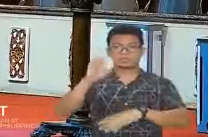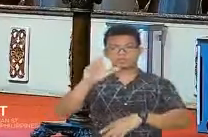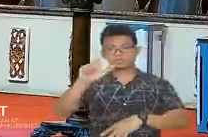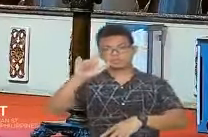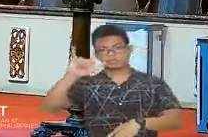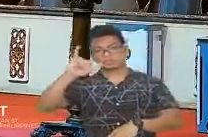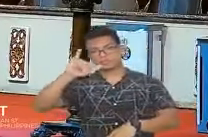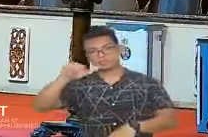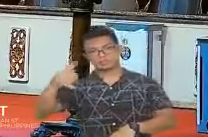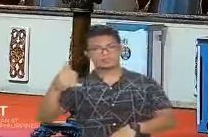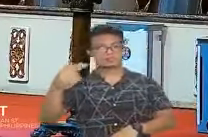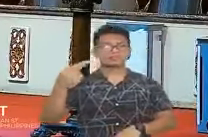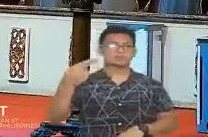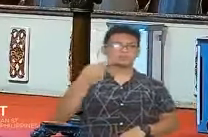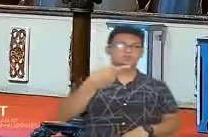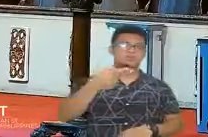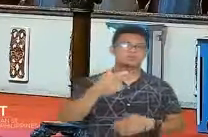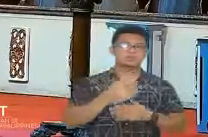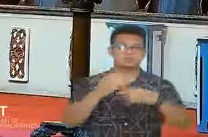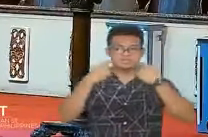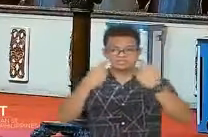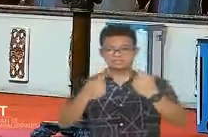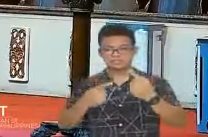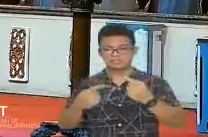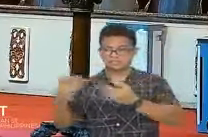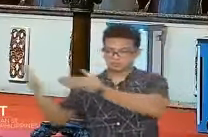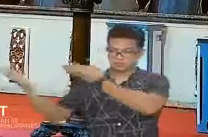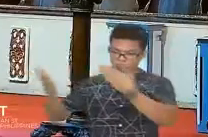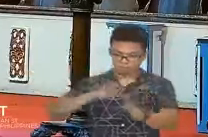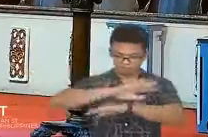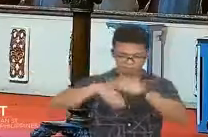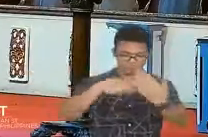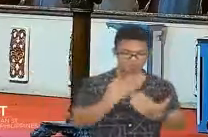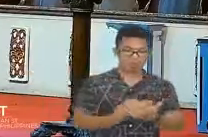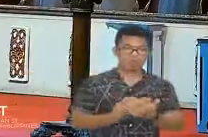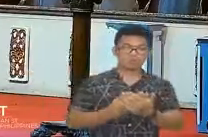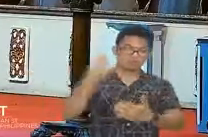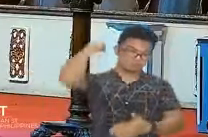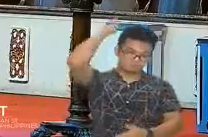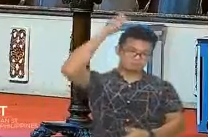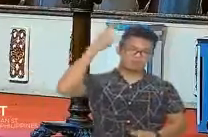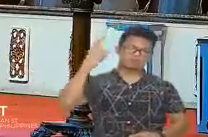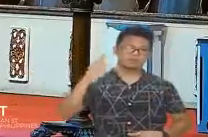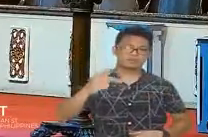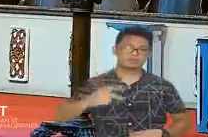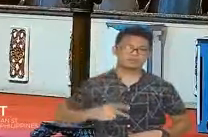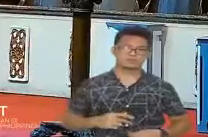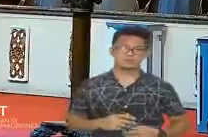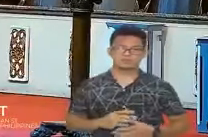Elijah said, bring all your prophets. Can you imagine he was the only one?